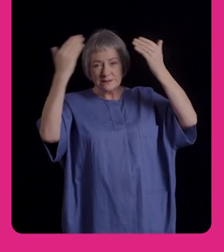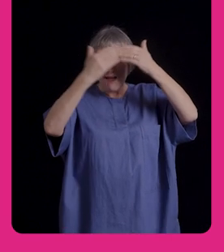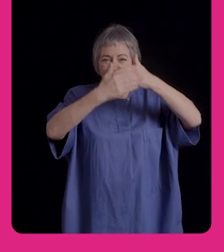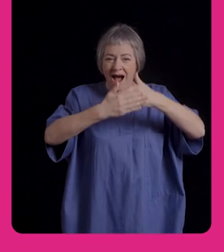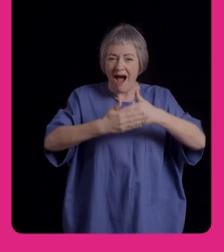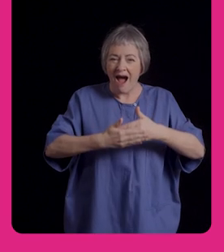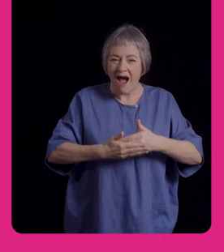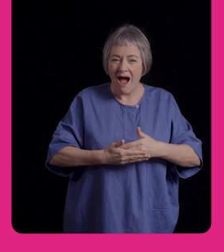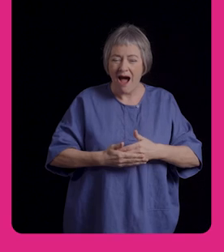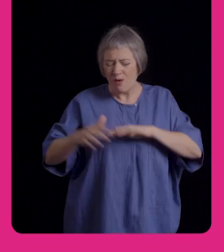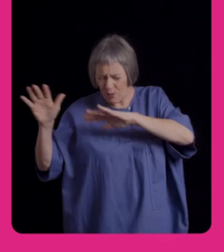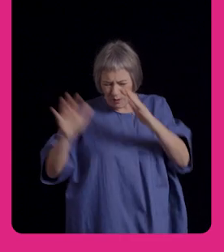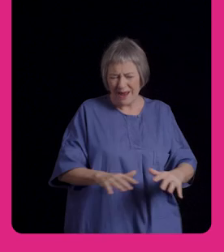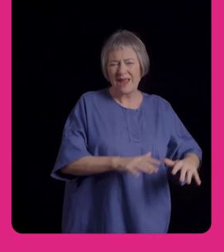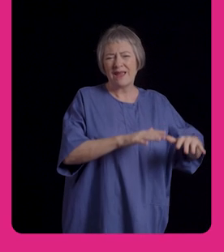And